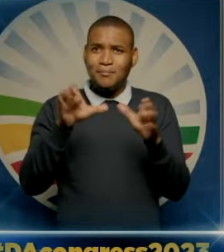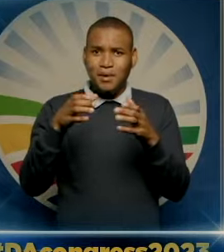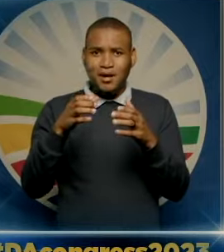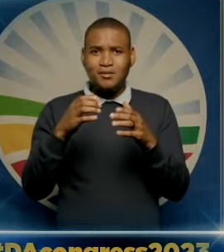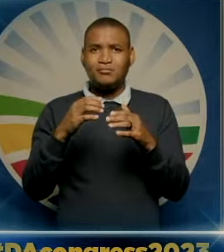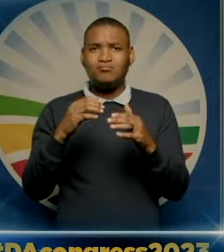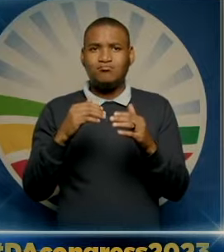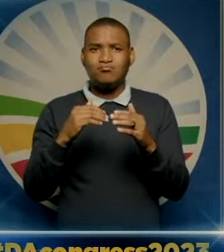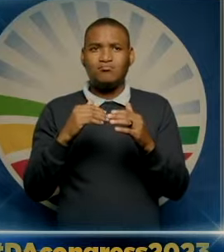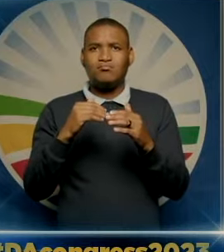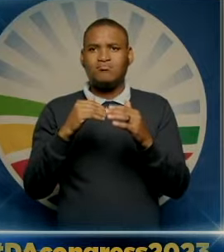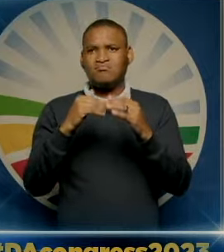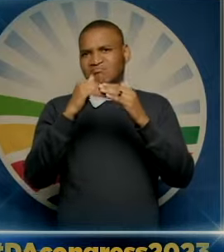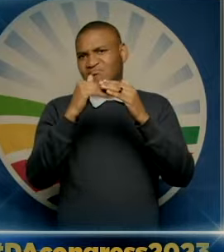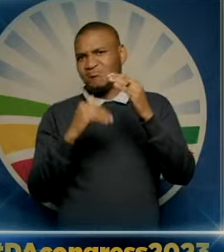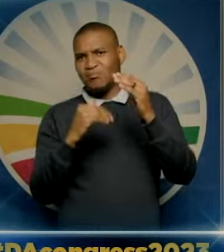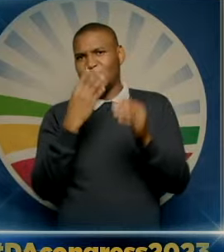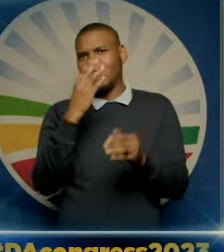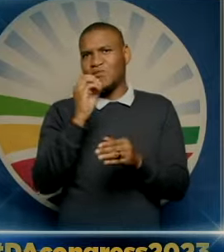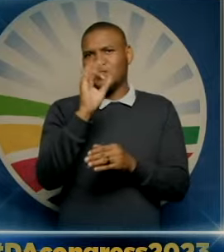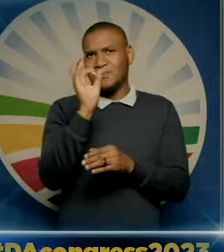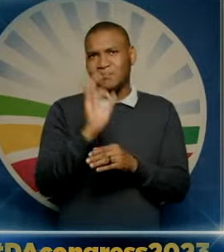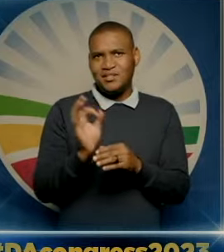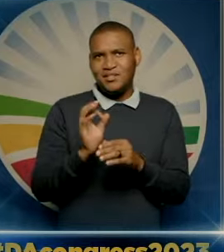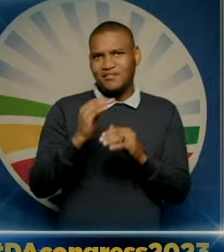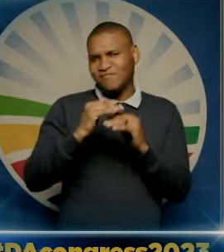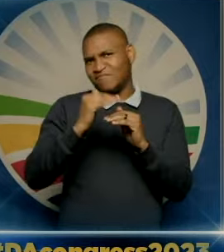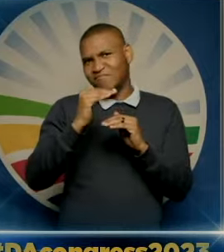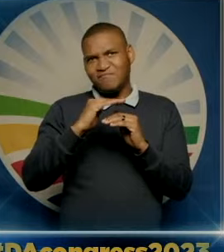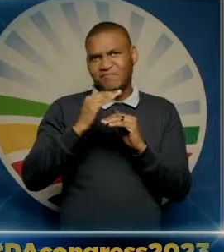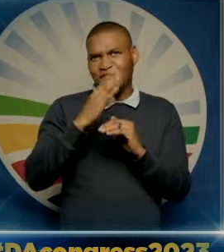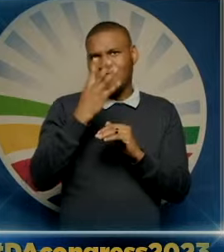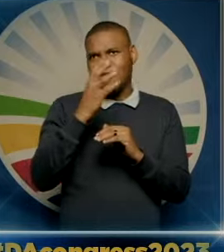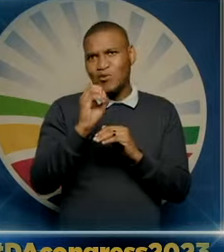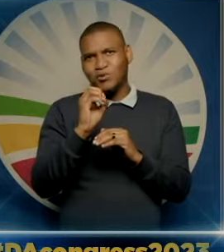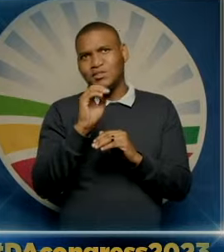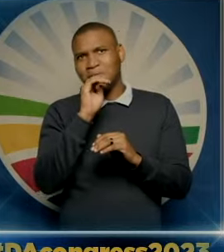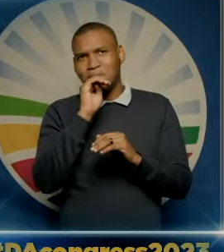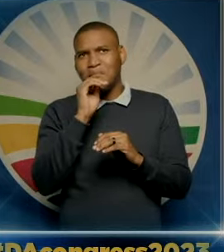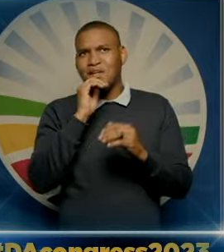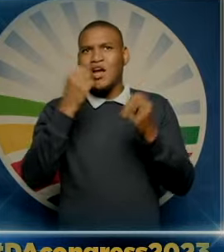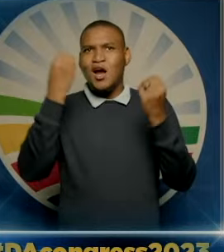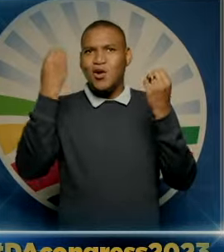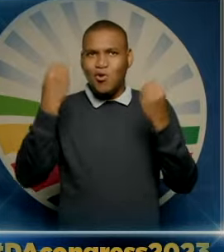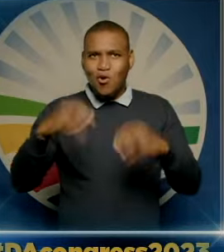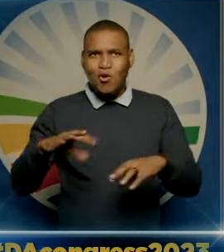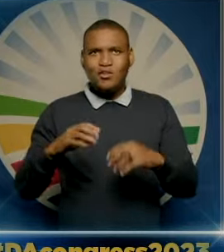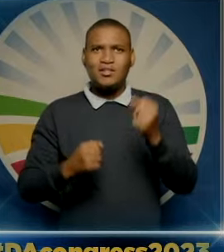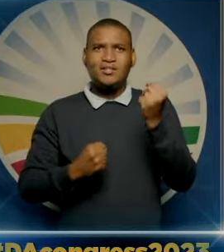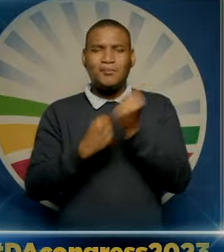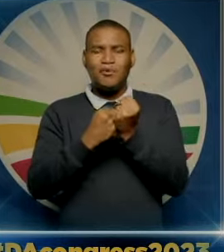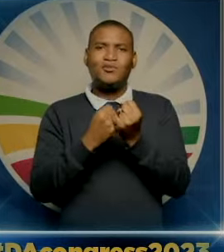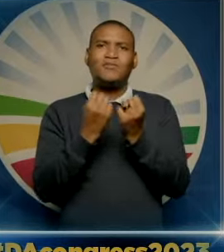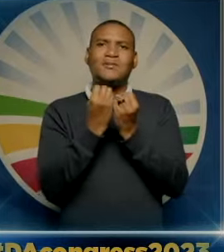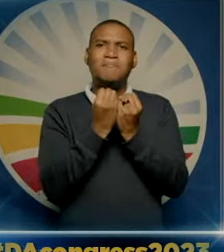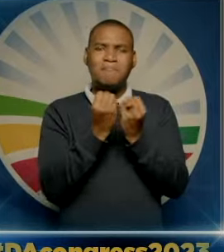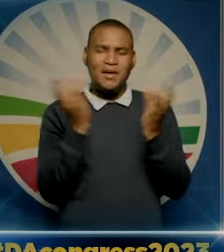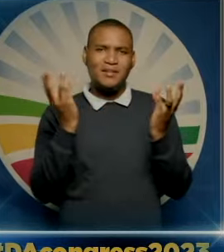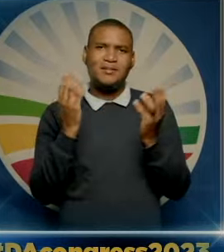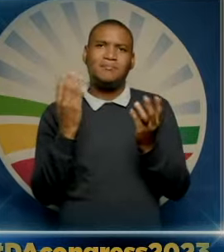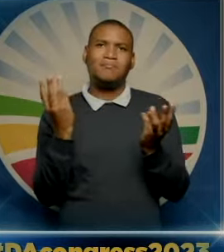support in the 40s. It has unquestionably lost the support of the majority of South Africans.